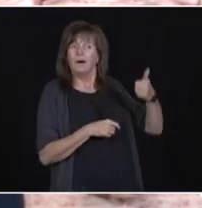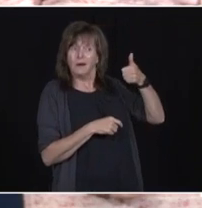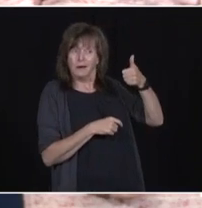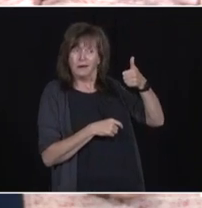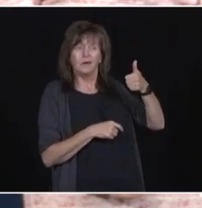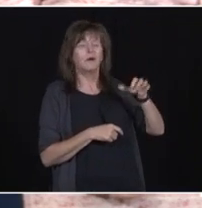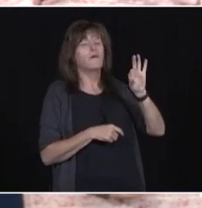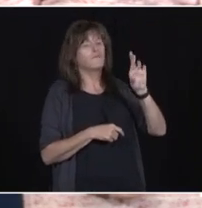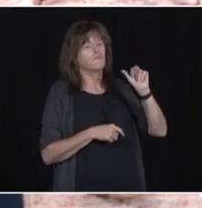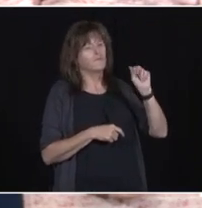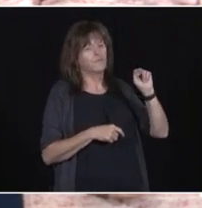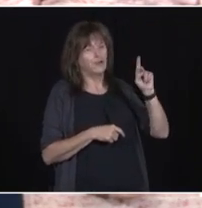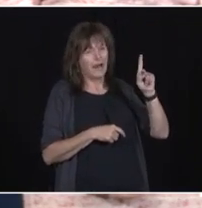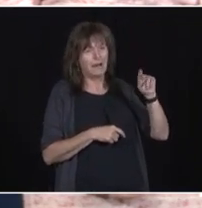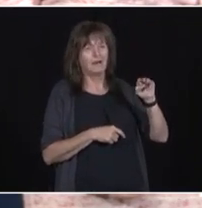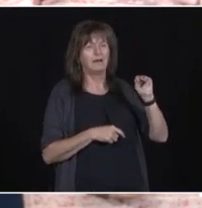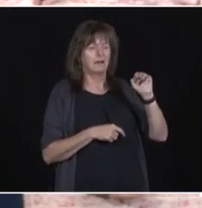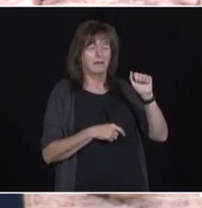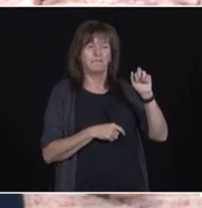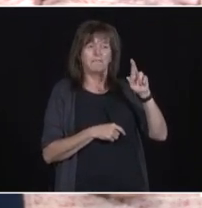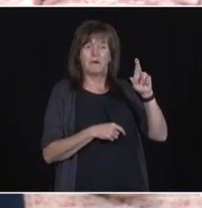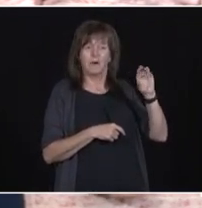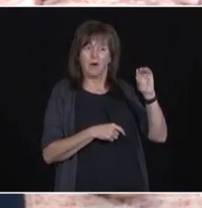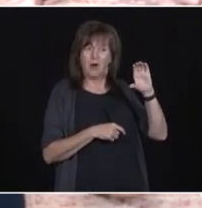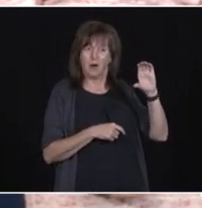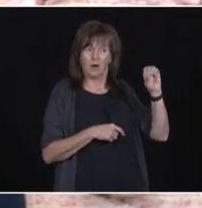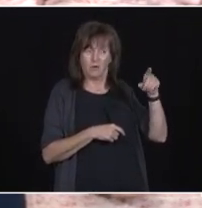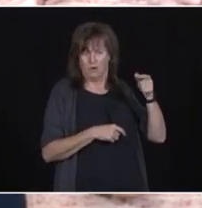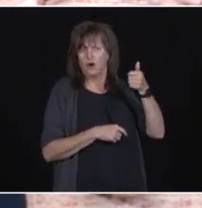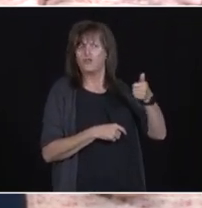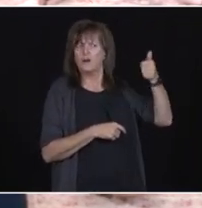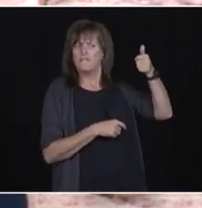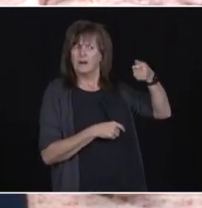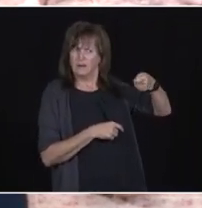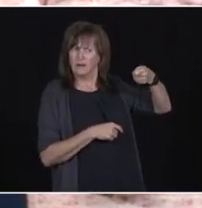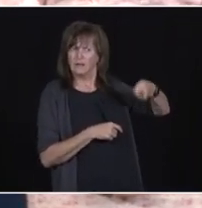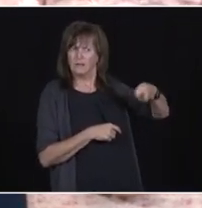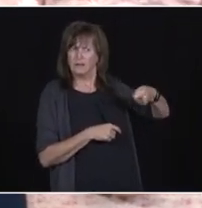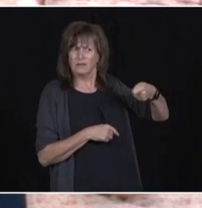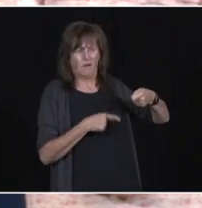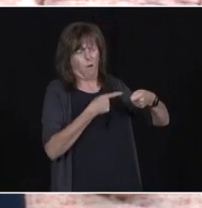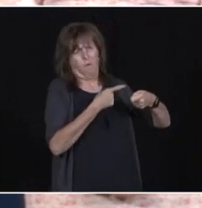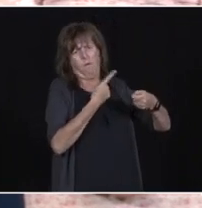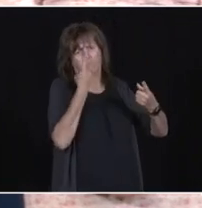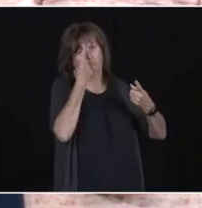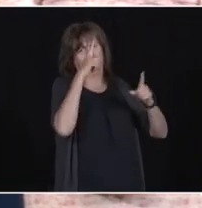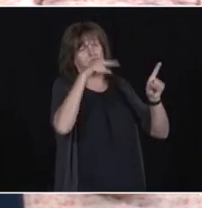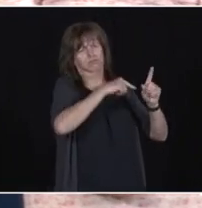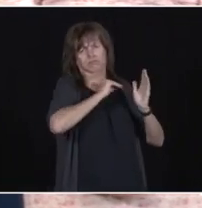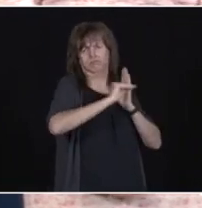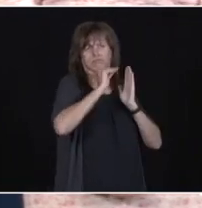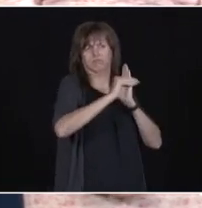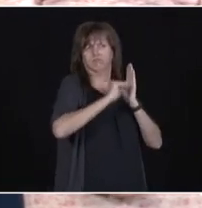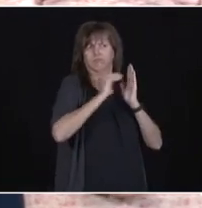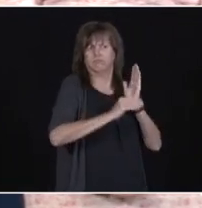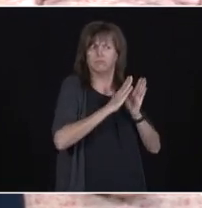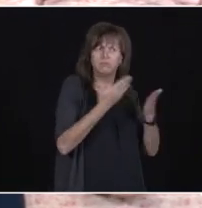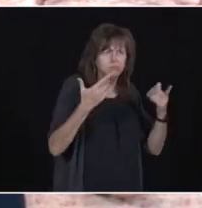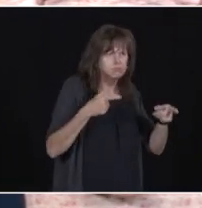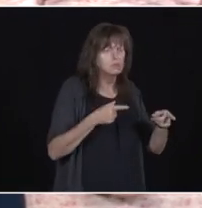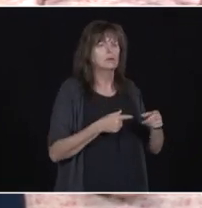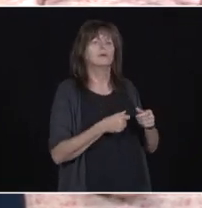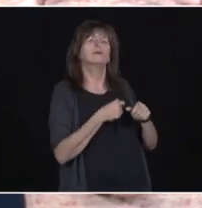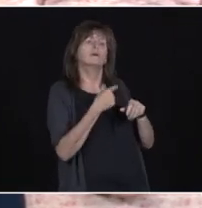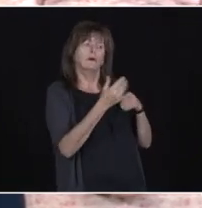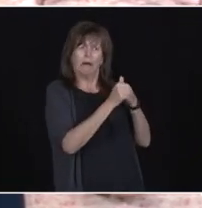an accomplished counsel and legal author. Chief Justice Morocco has been the leader of the Law Society and was appointed to the Superior